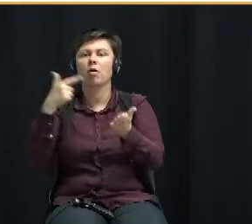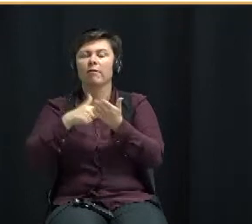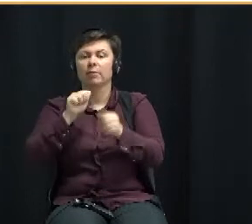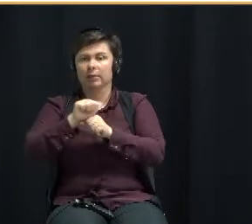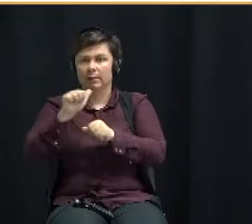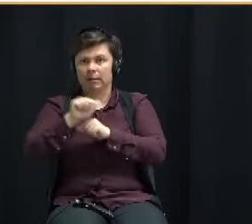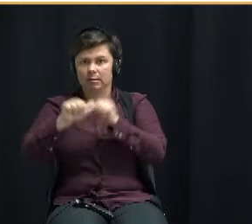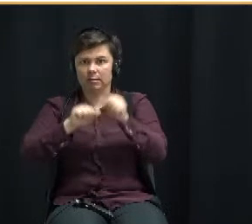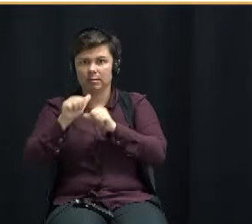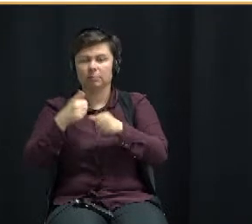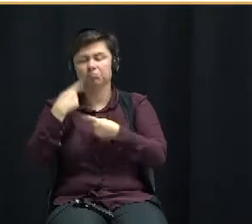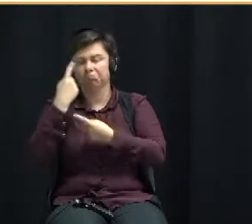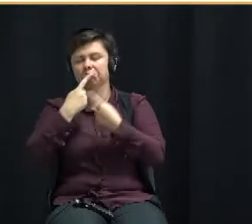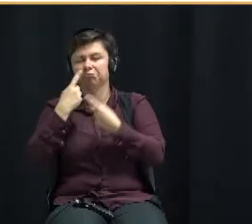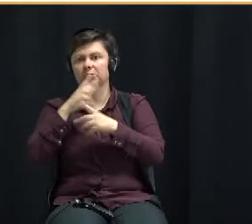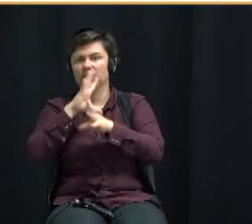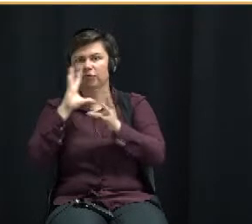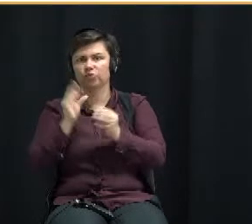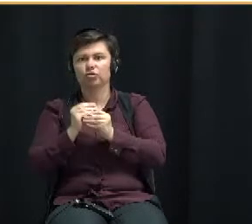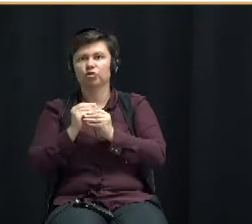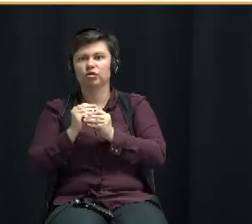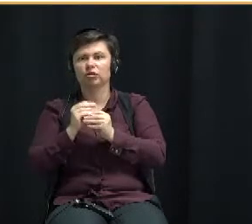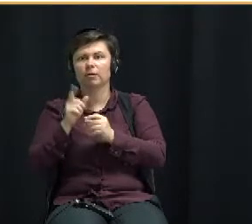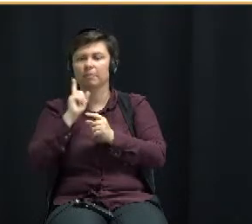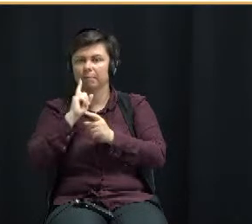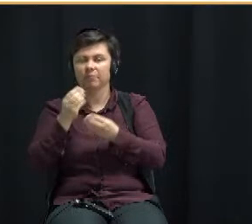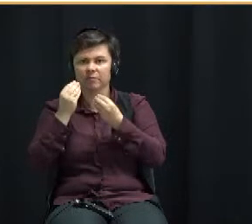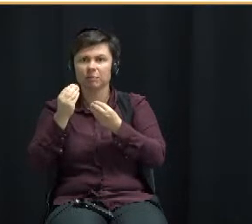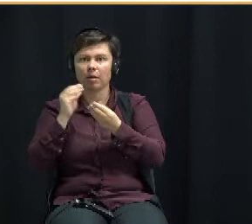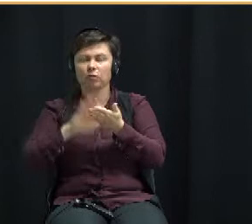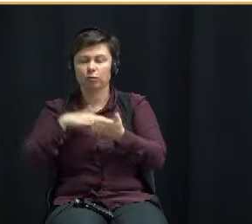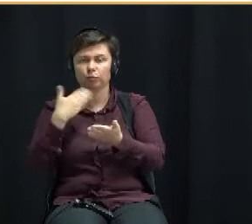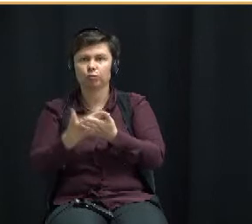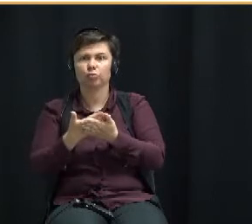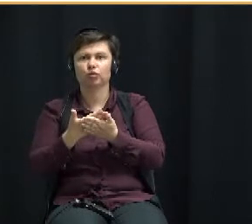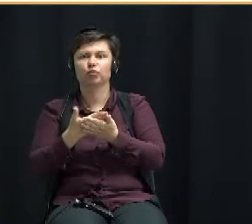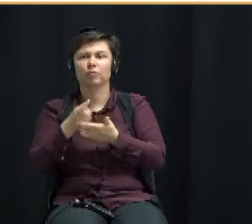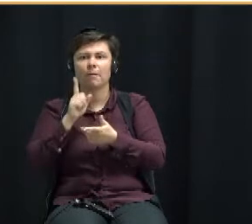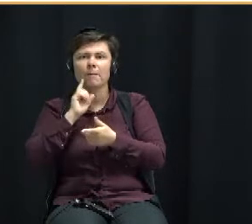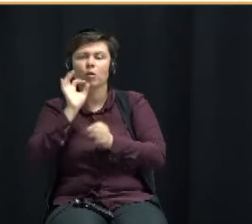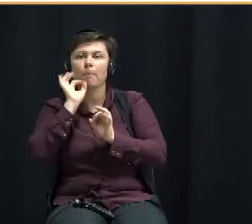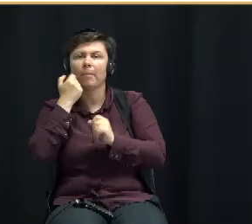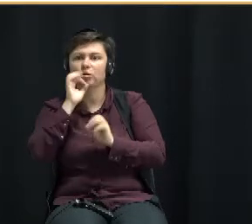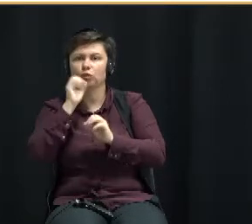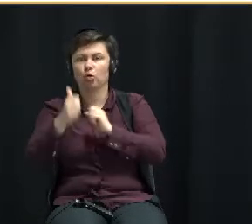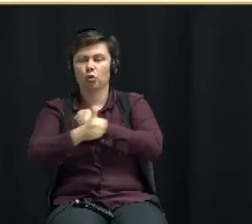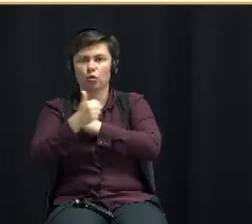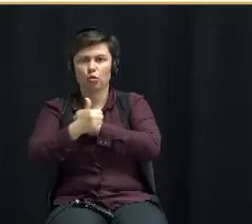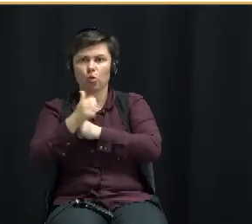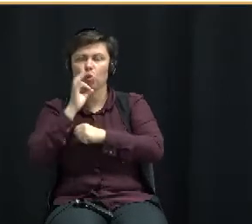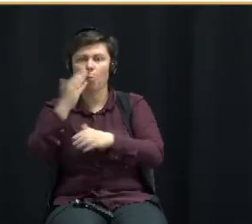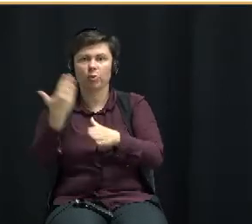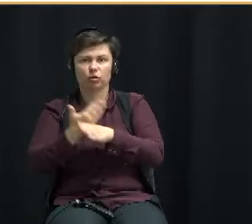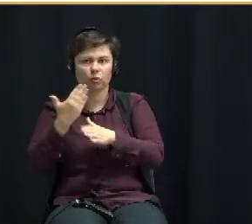amazing lighthouse projects that can prove and document the actual value